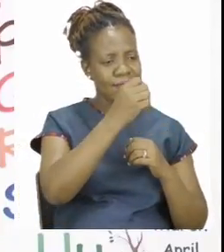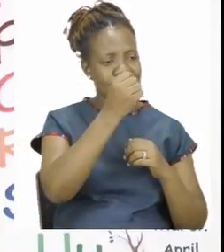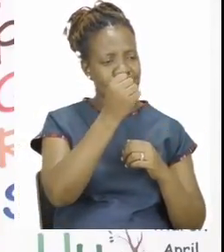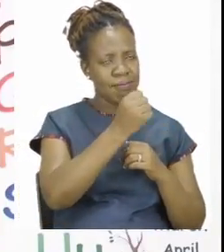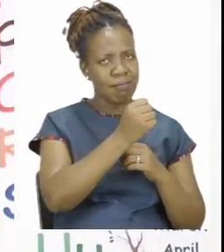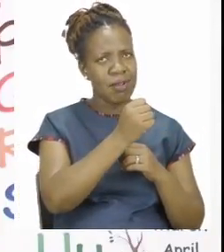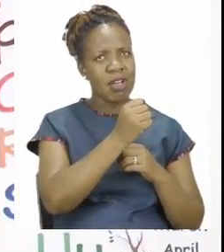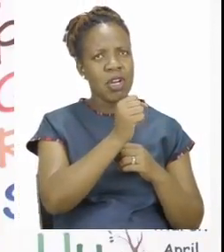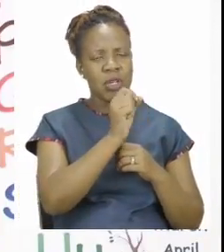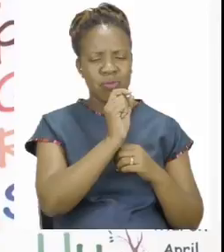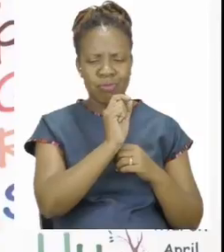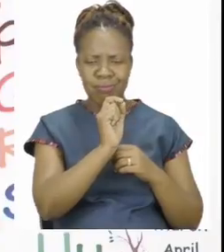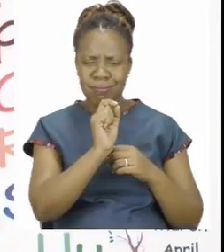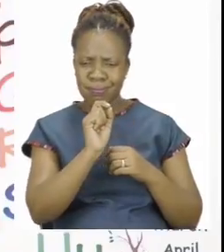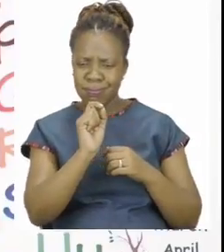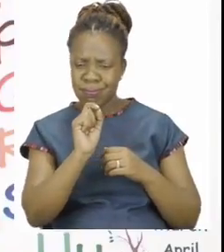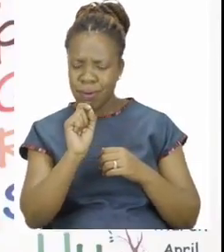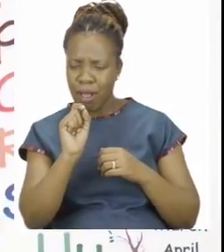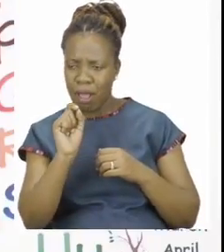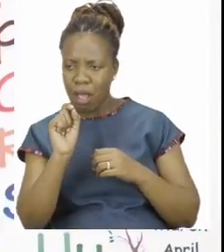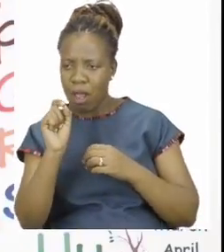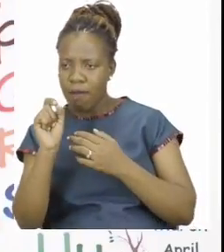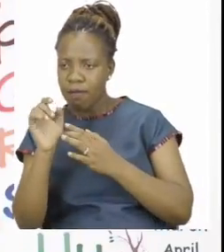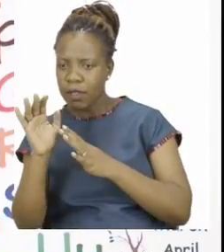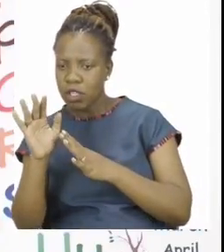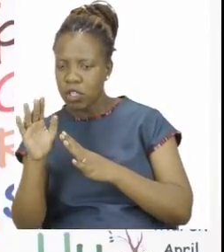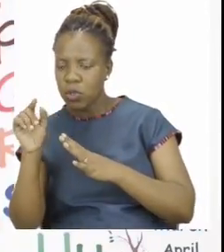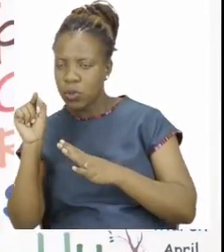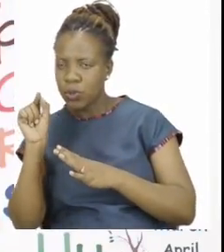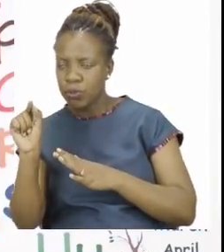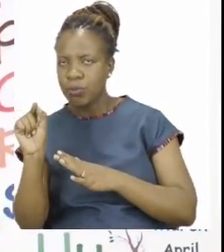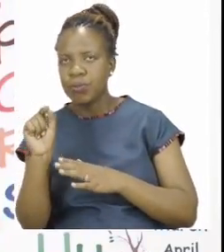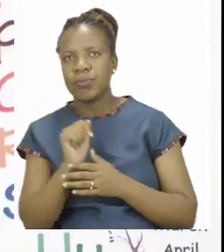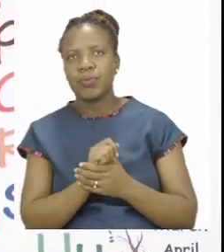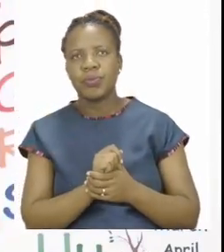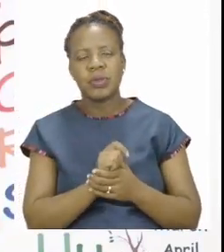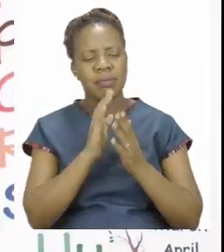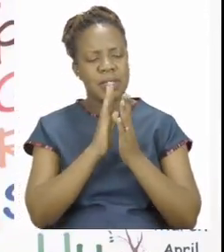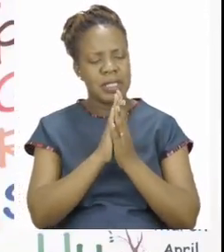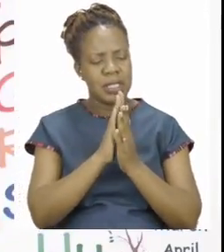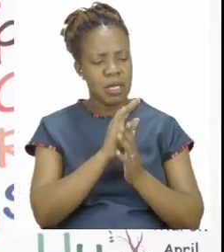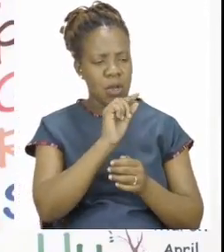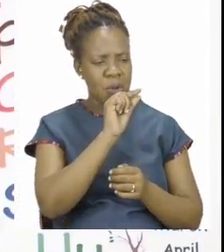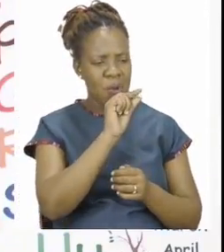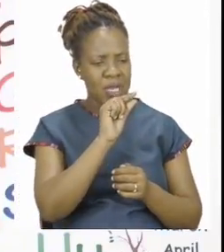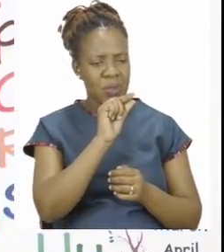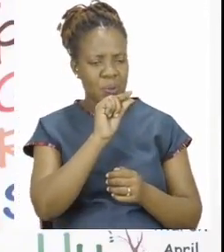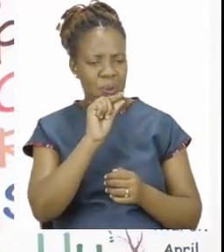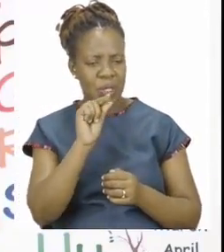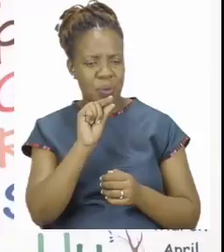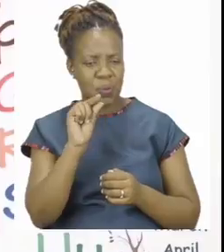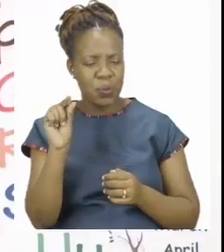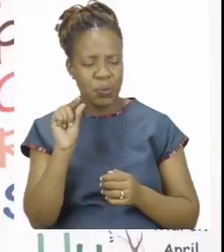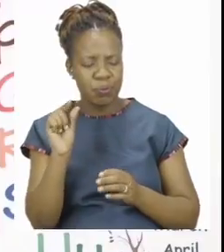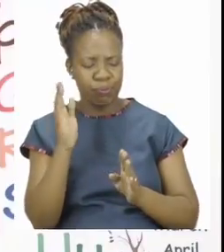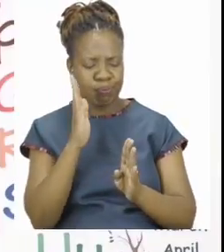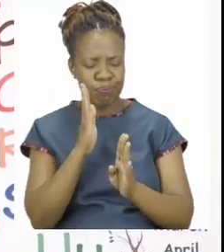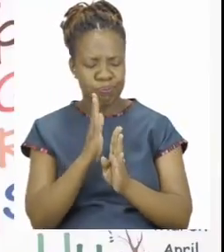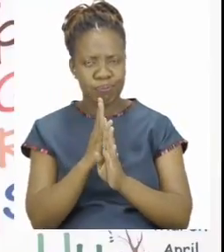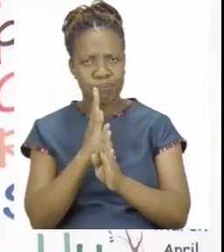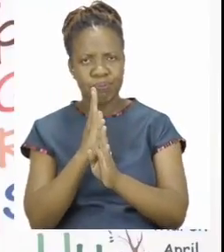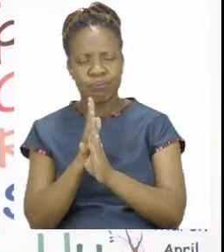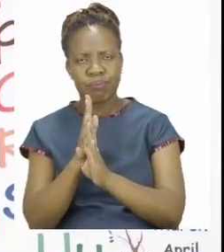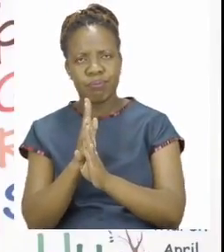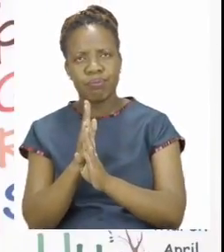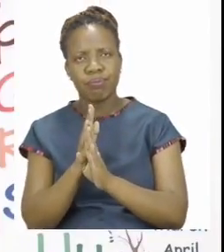and make them as creative as possible, but make sure that you're also spelling each and every word correctly. When you're done with that